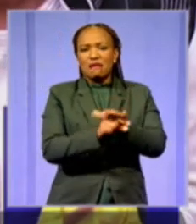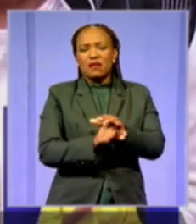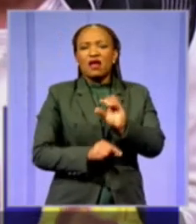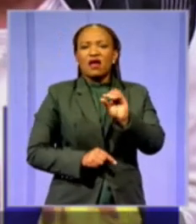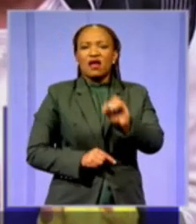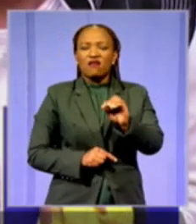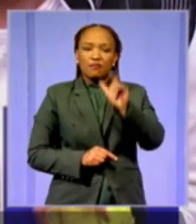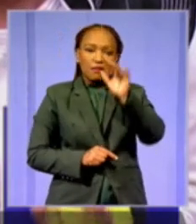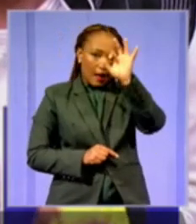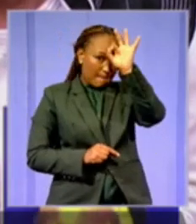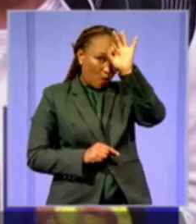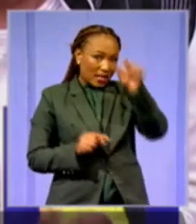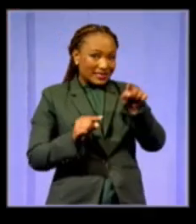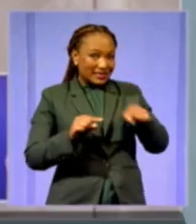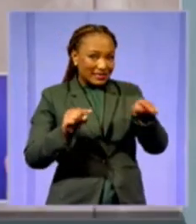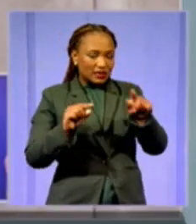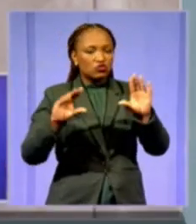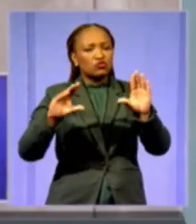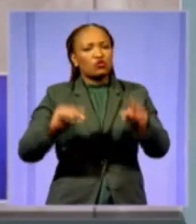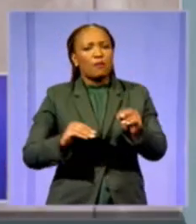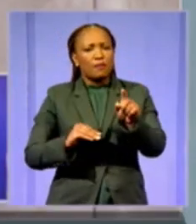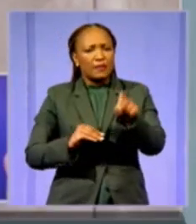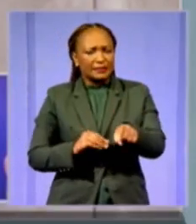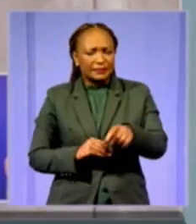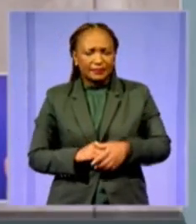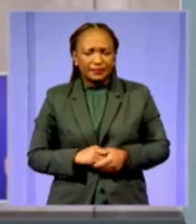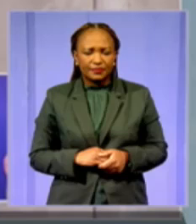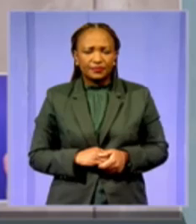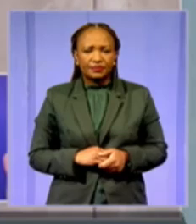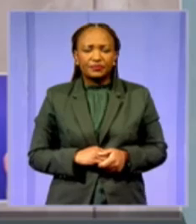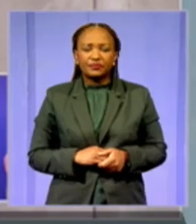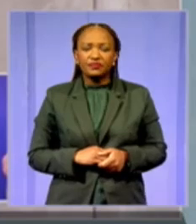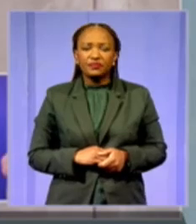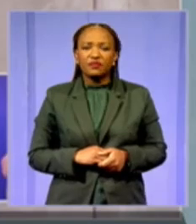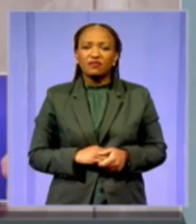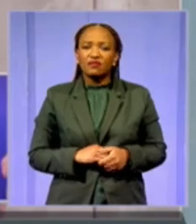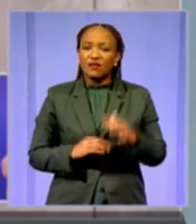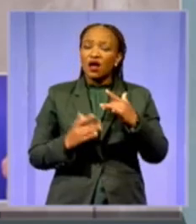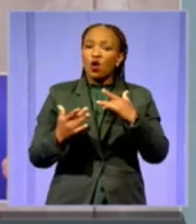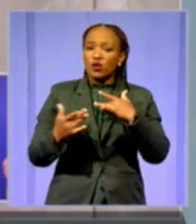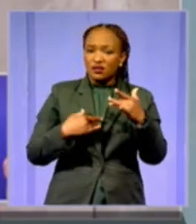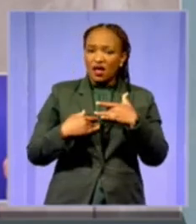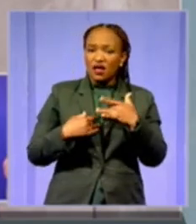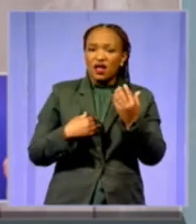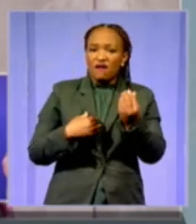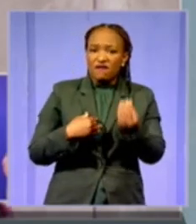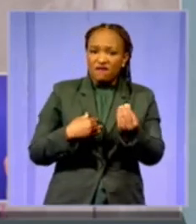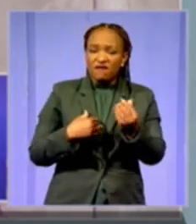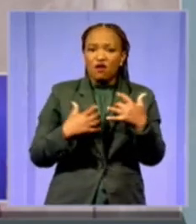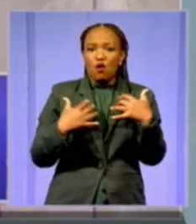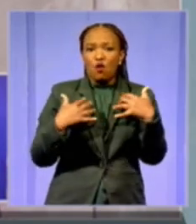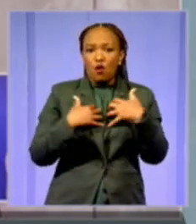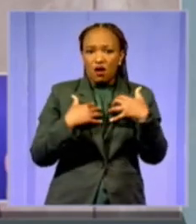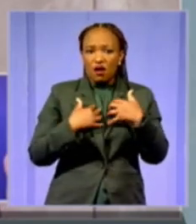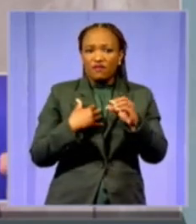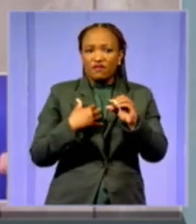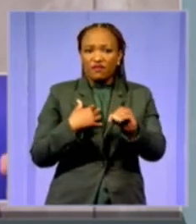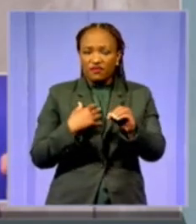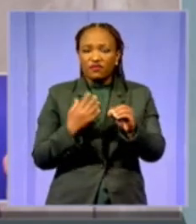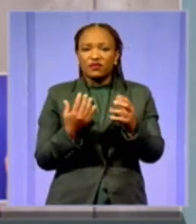go fedisa mokgwa ono. We are troubled and concerned, but at the same time we are taking action